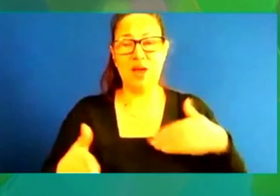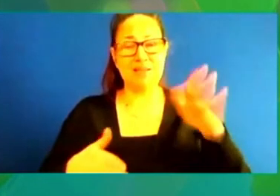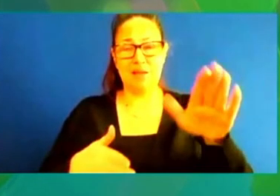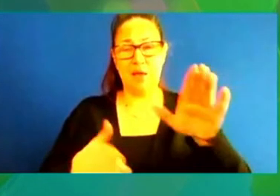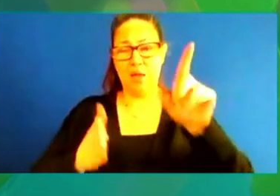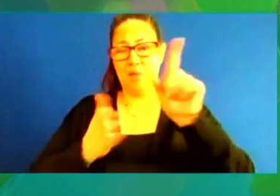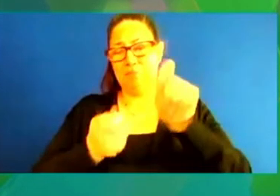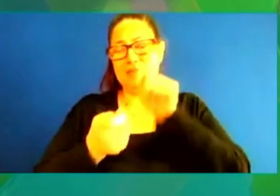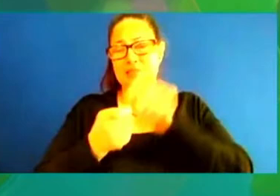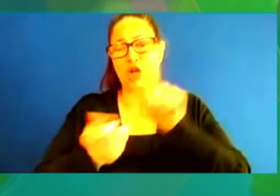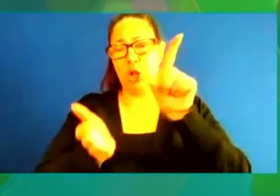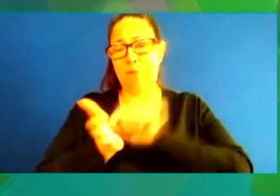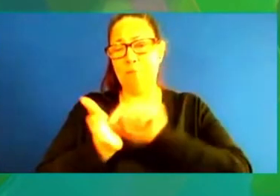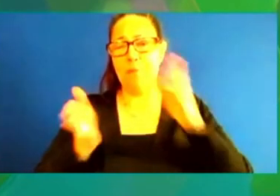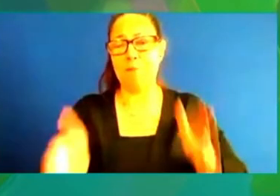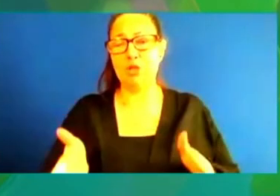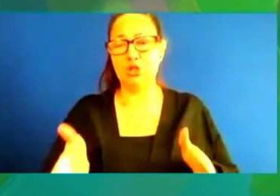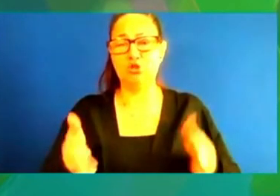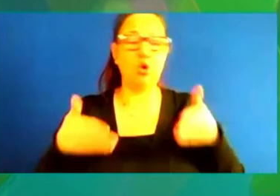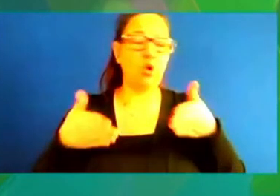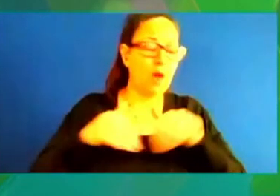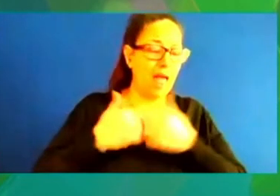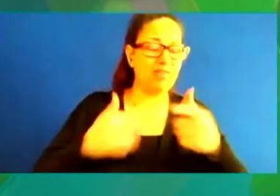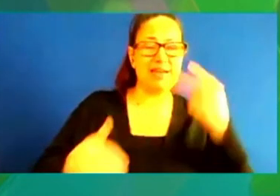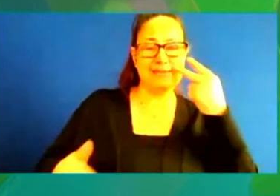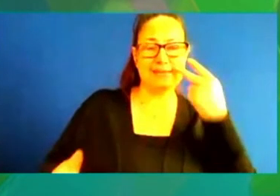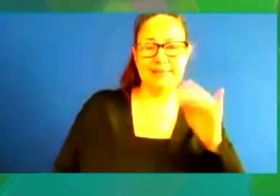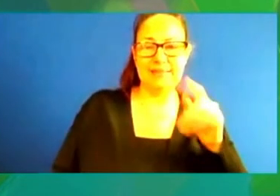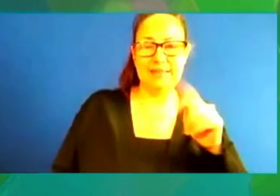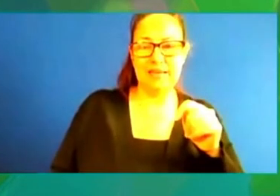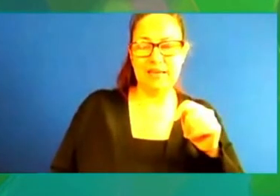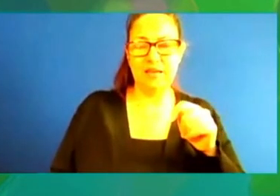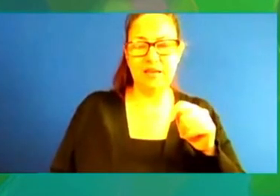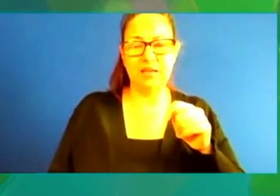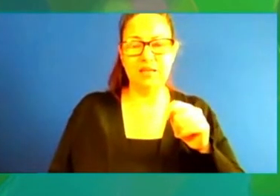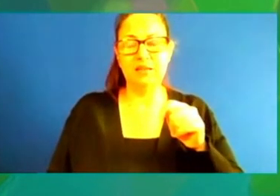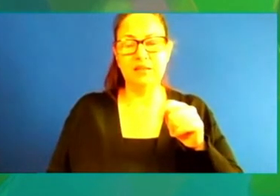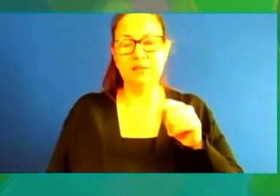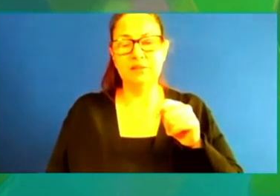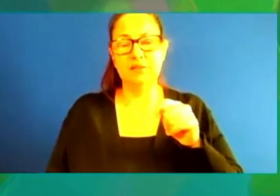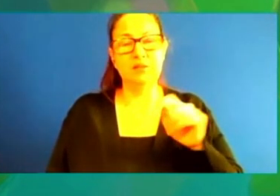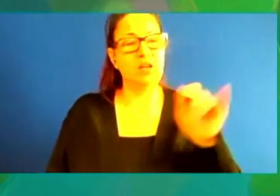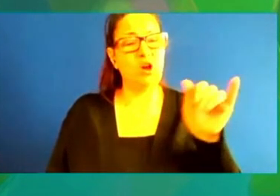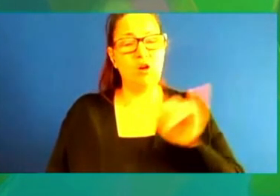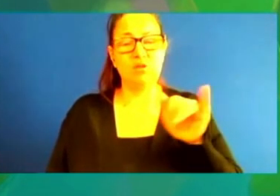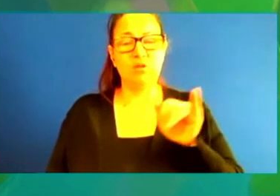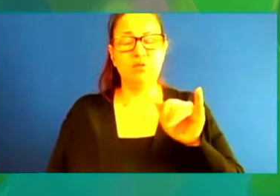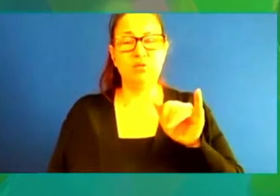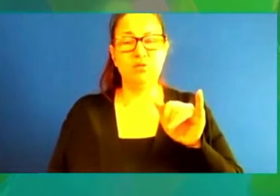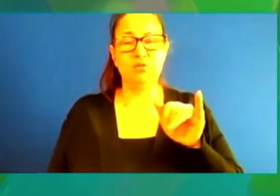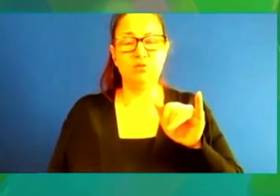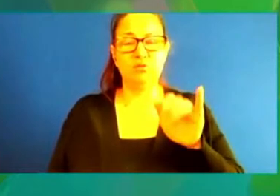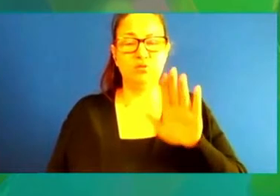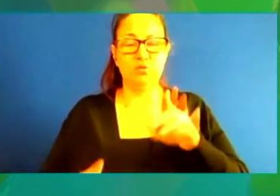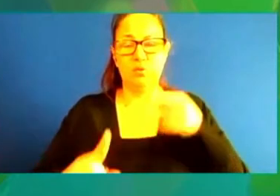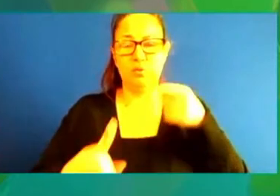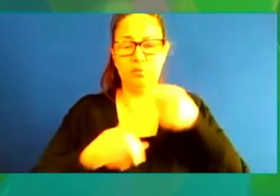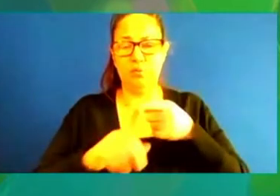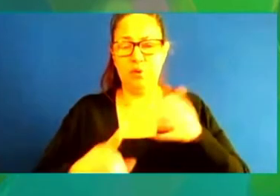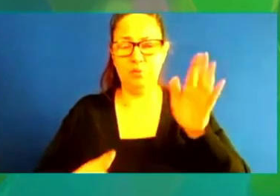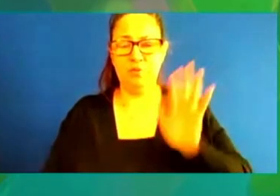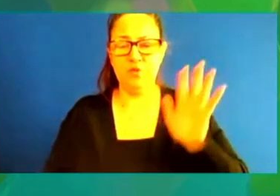particular way of seeing and pushing out the work. And also too, I mean, to your point early